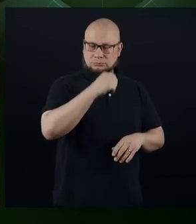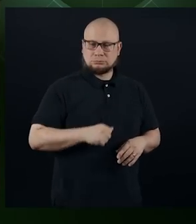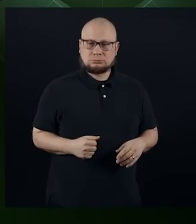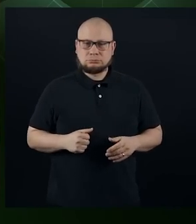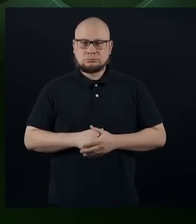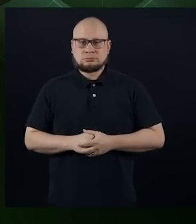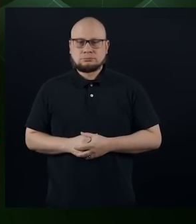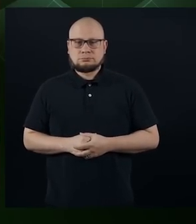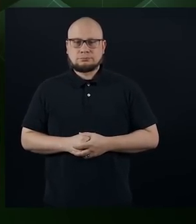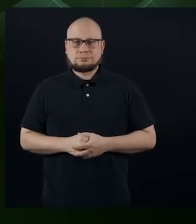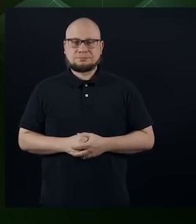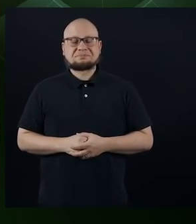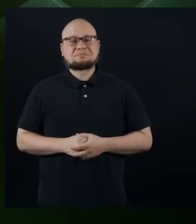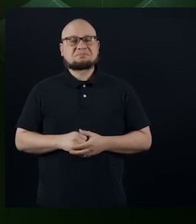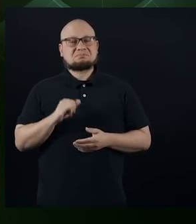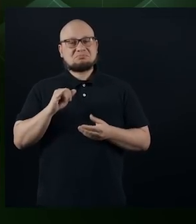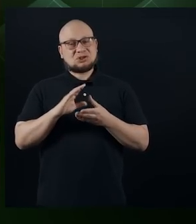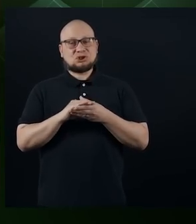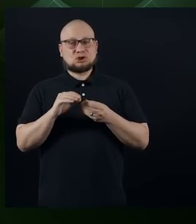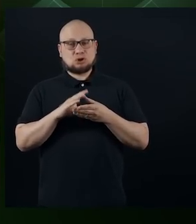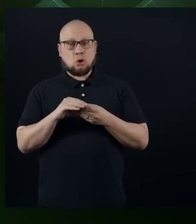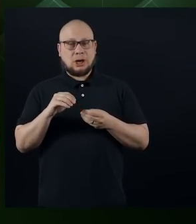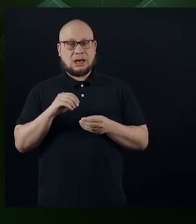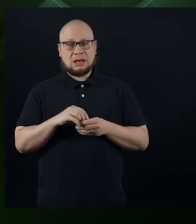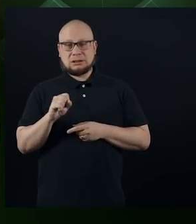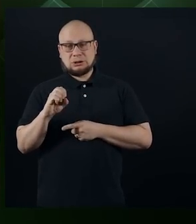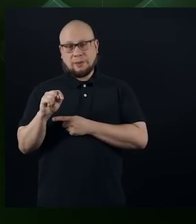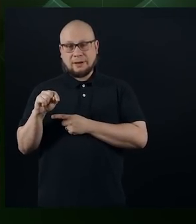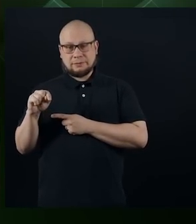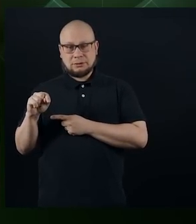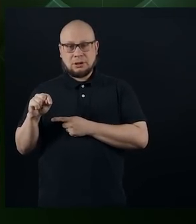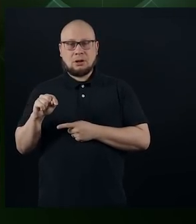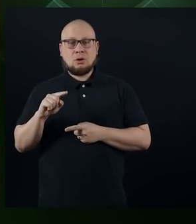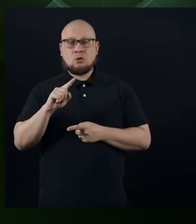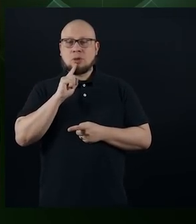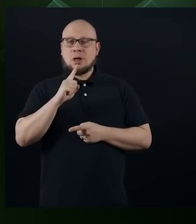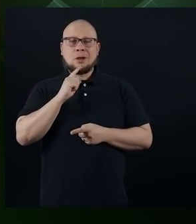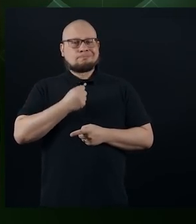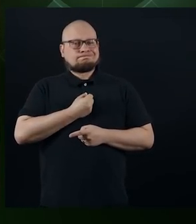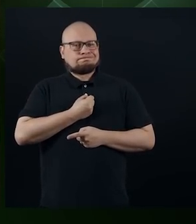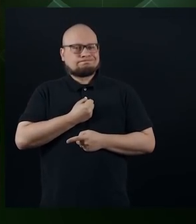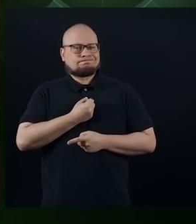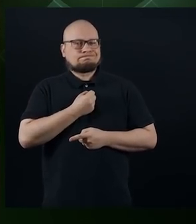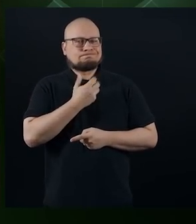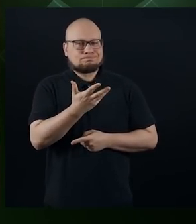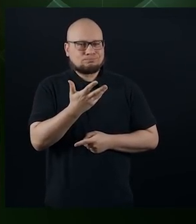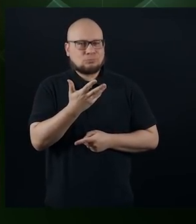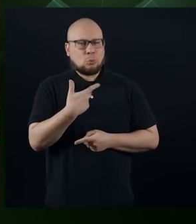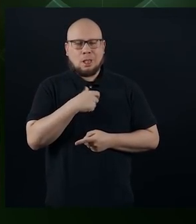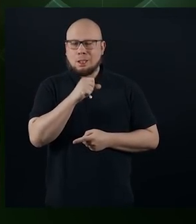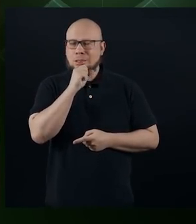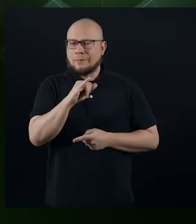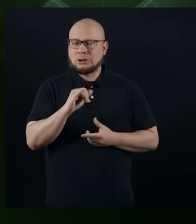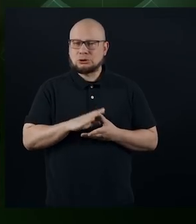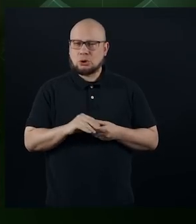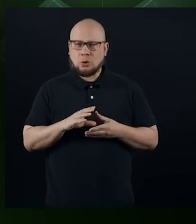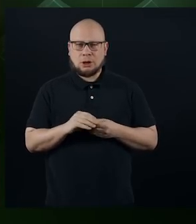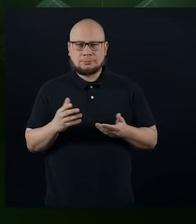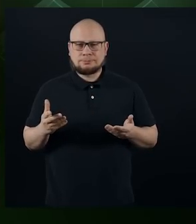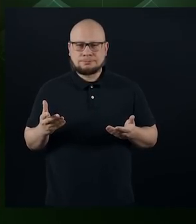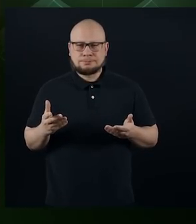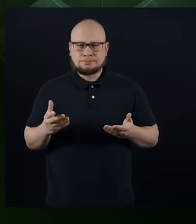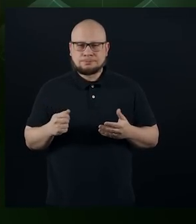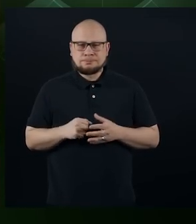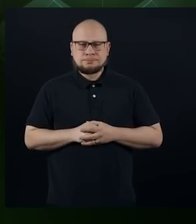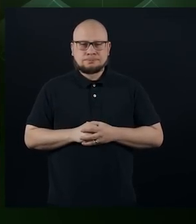The story that we've created in Sea of Thieves, A Pirate's Life, now it's really come from the heart. And we've really tried to tap into not